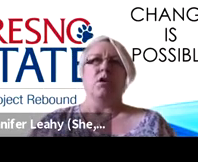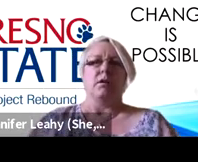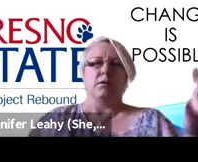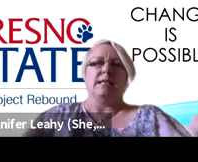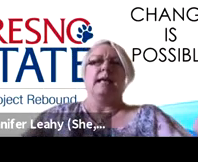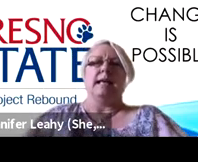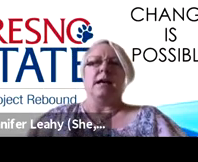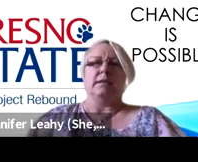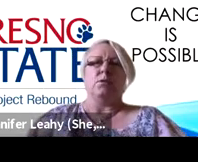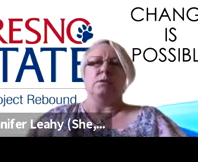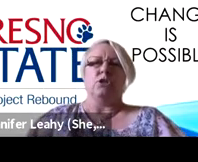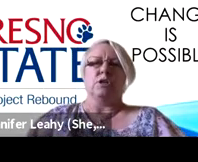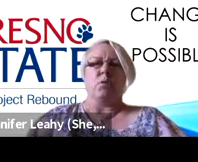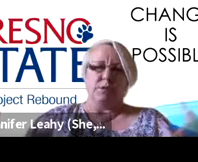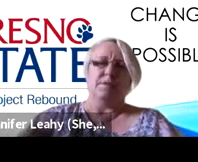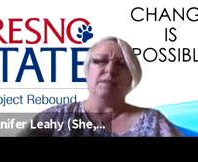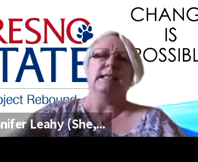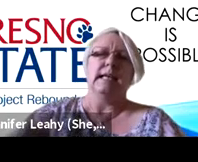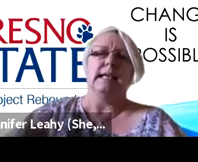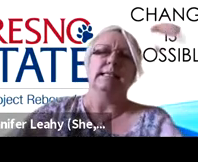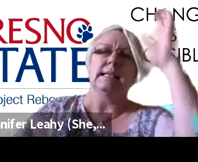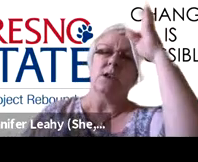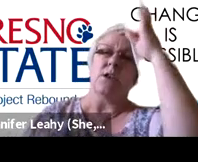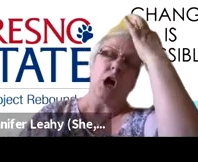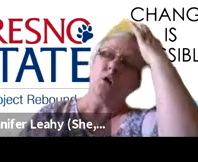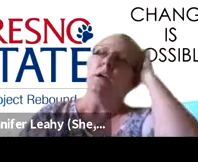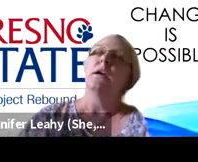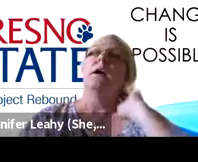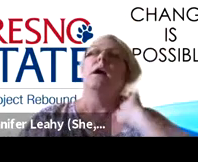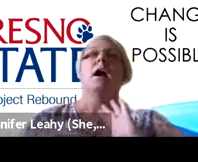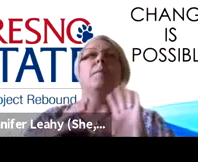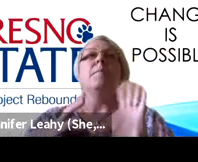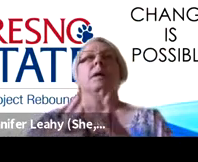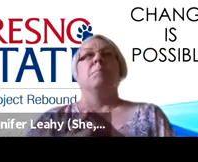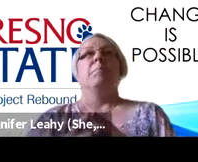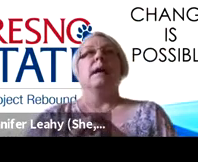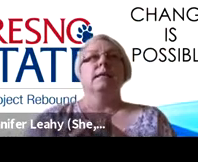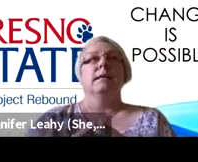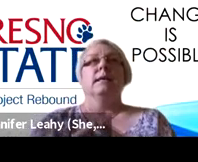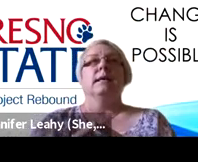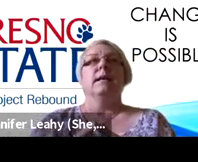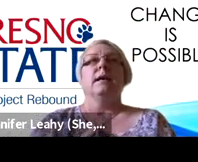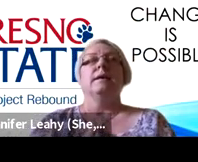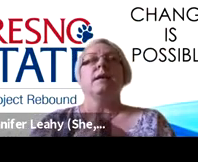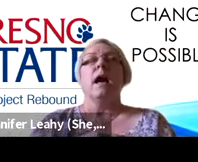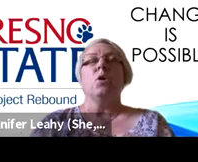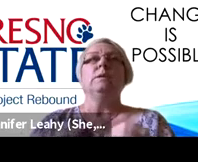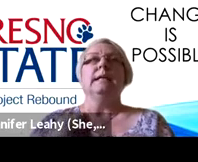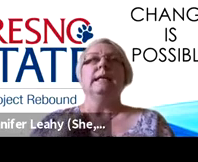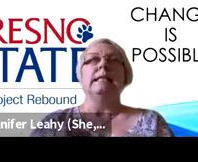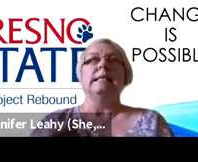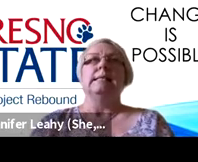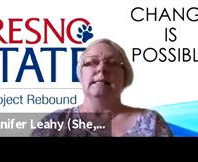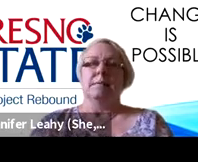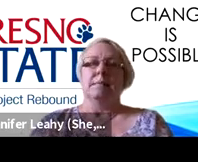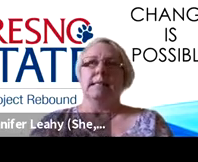students are taking those leadership roles and facilitating these things on their own, but it not